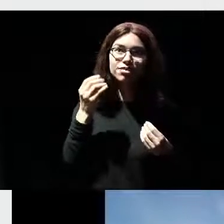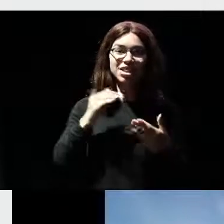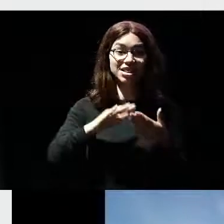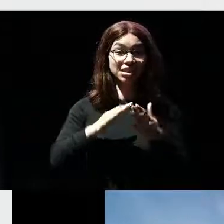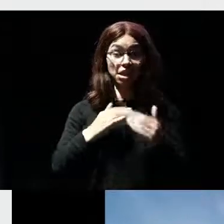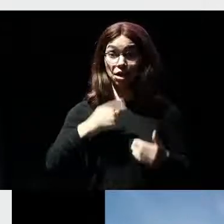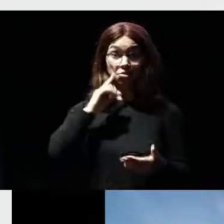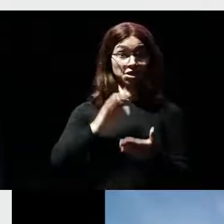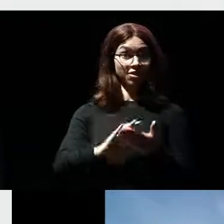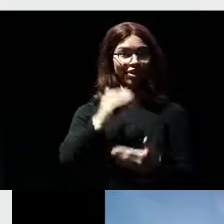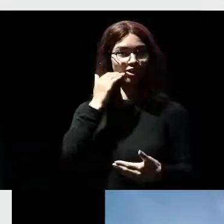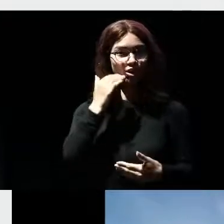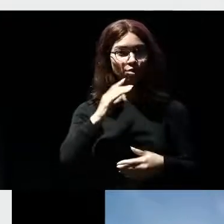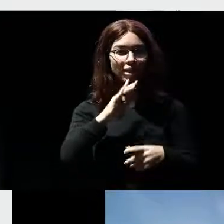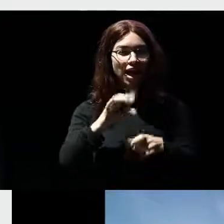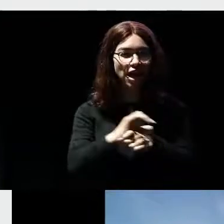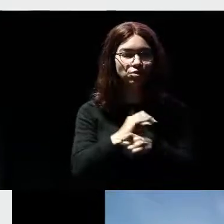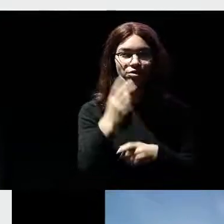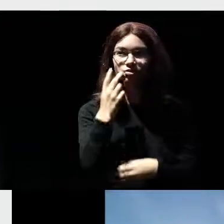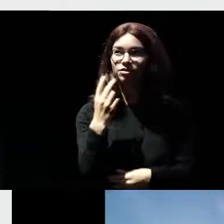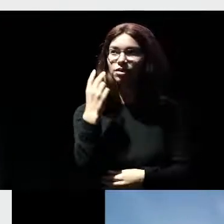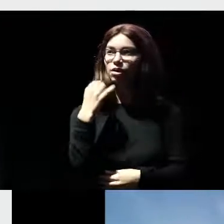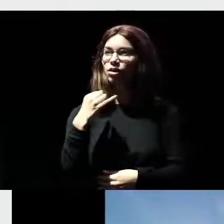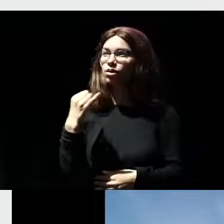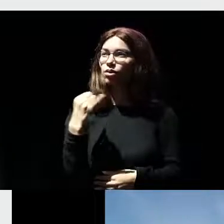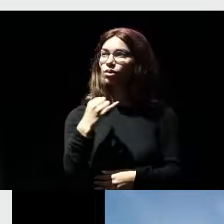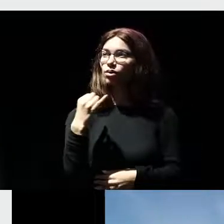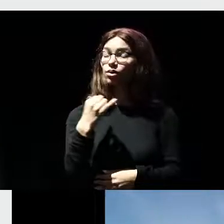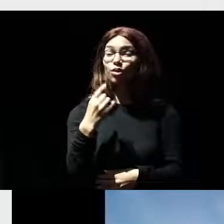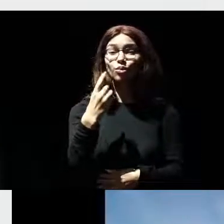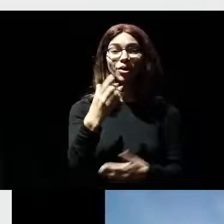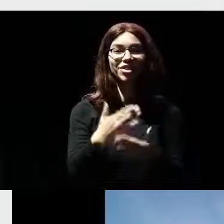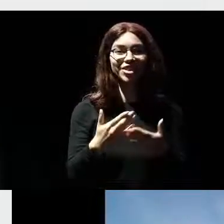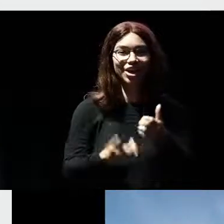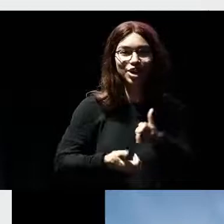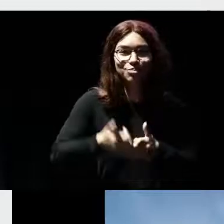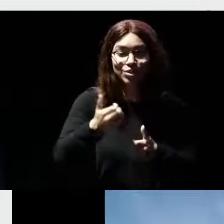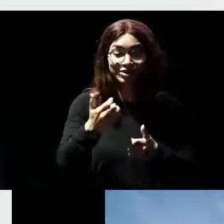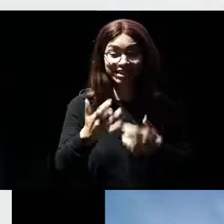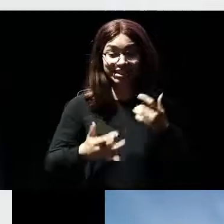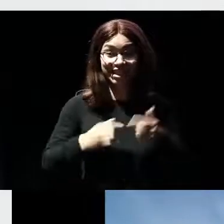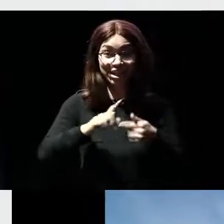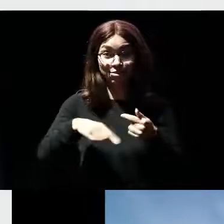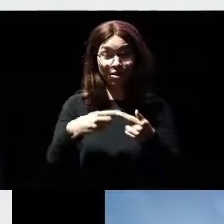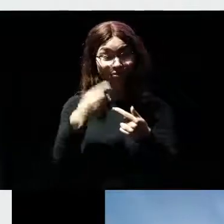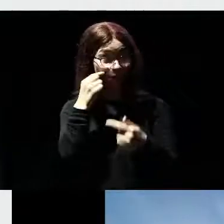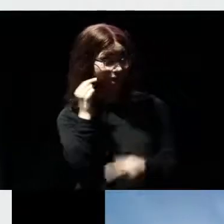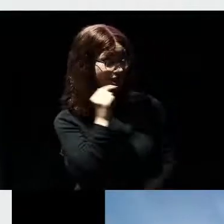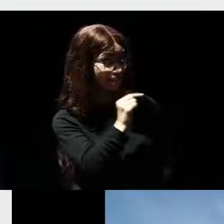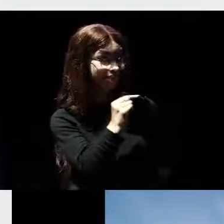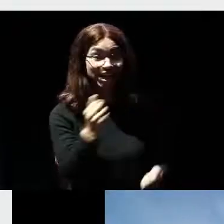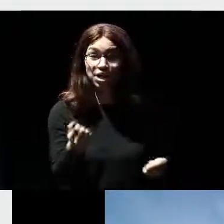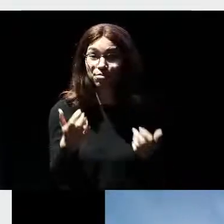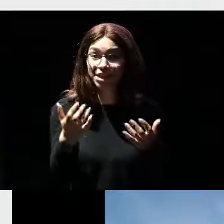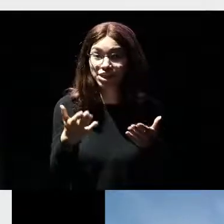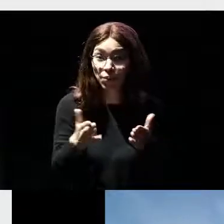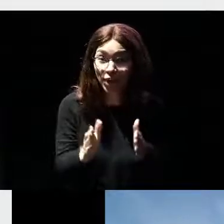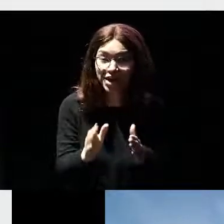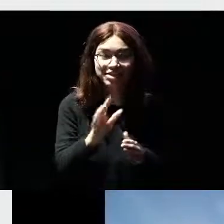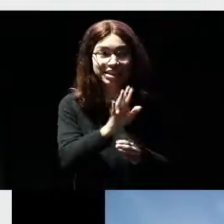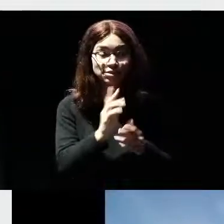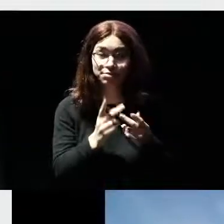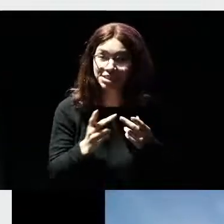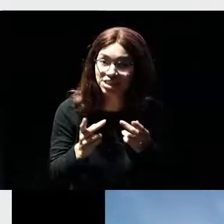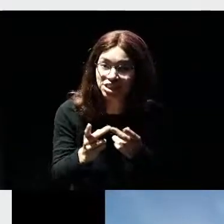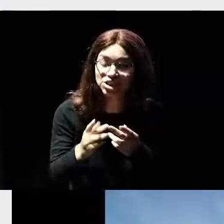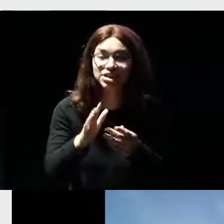know so well. And one of the things I'm most excited about the 6th Street Viaduct is that in many ways, because of its position, its